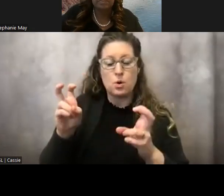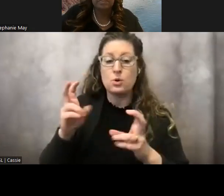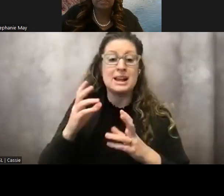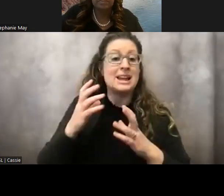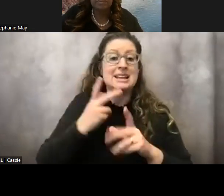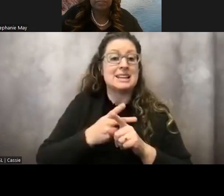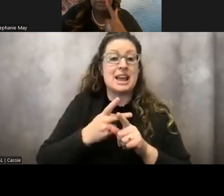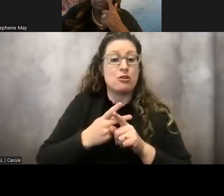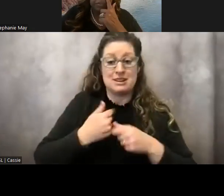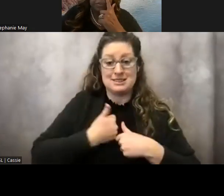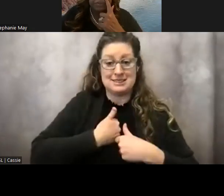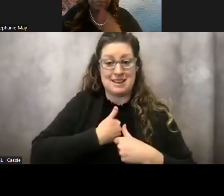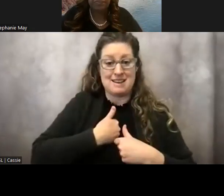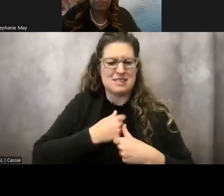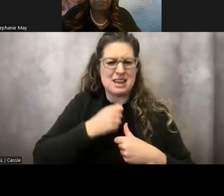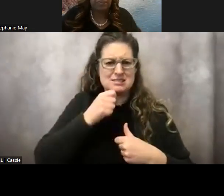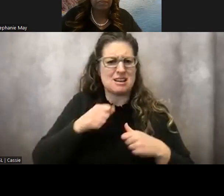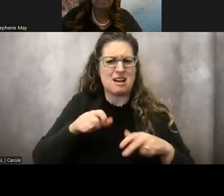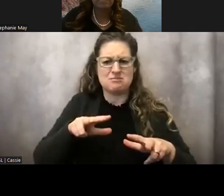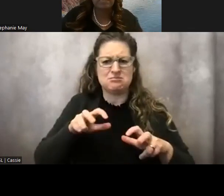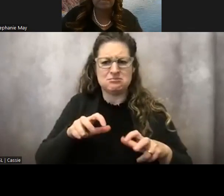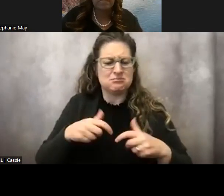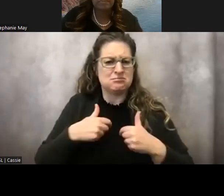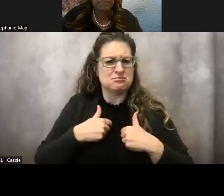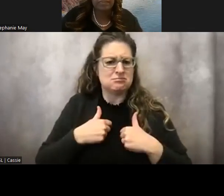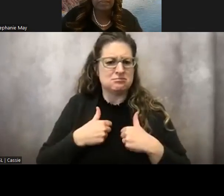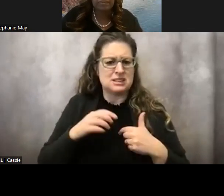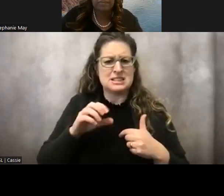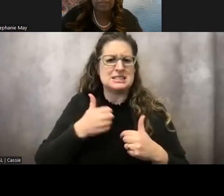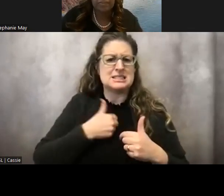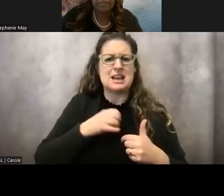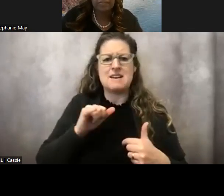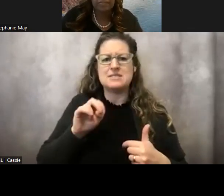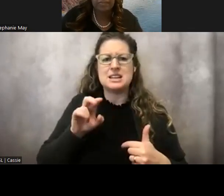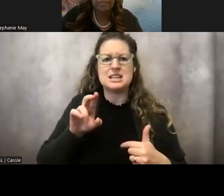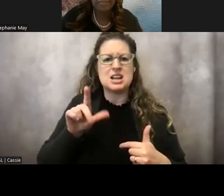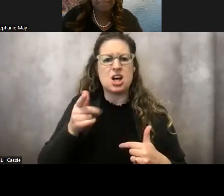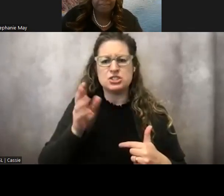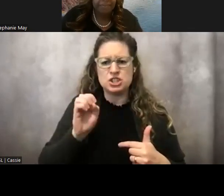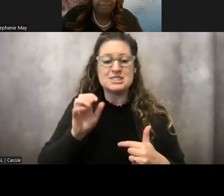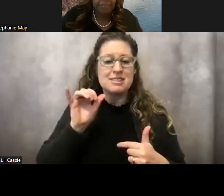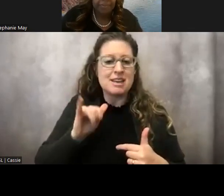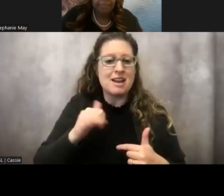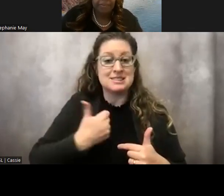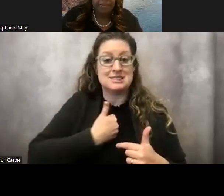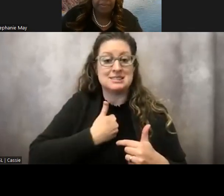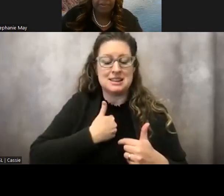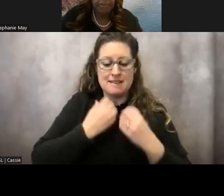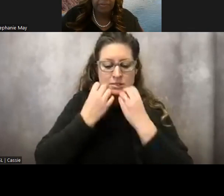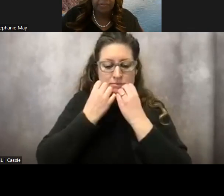It is self-preservation, and that is an act of political welfare."